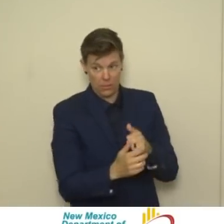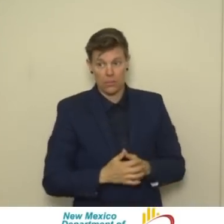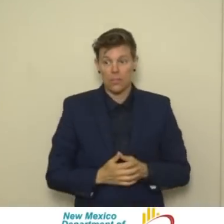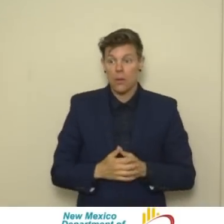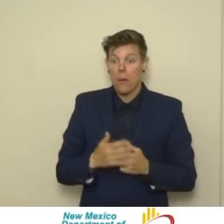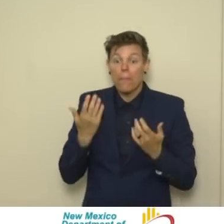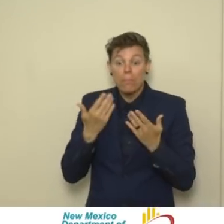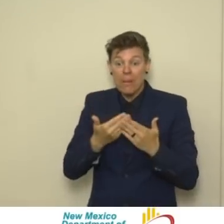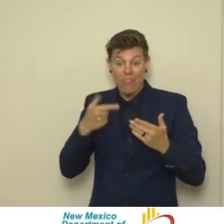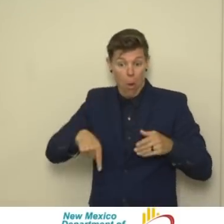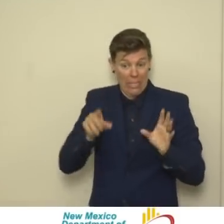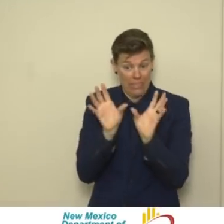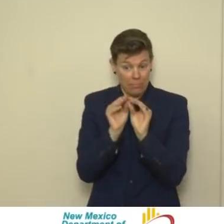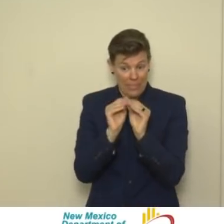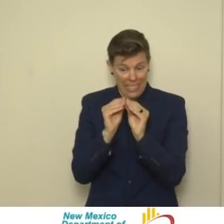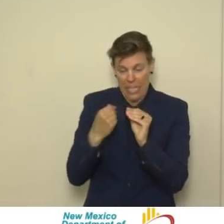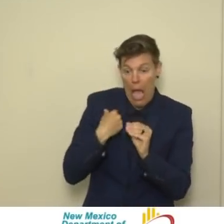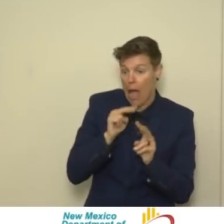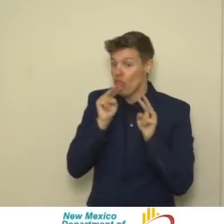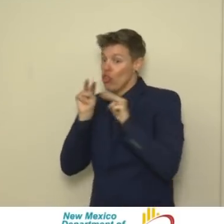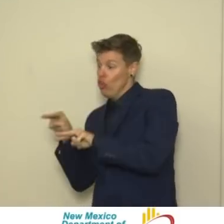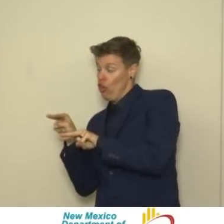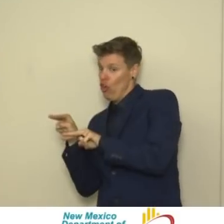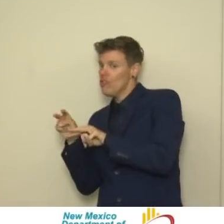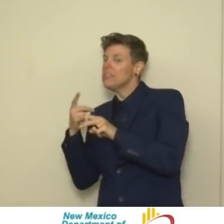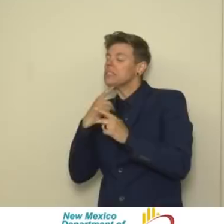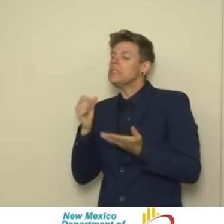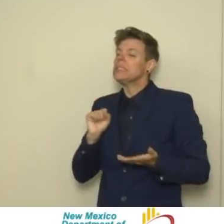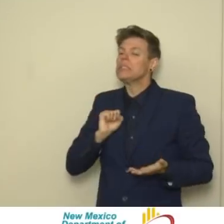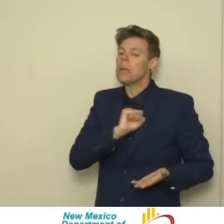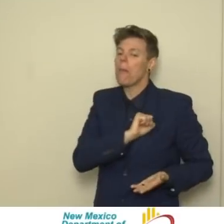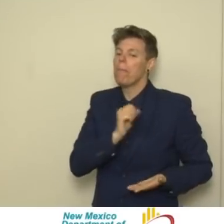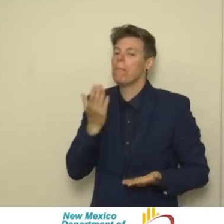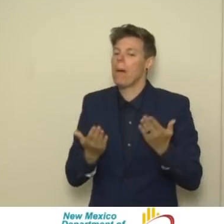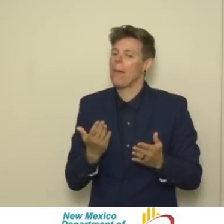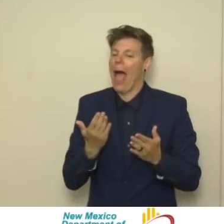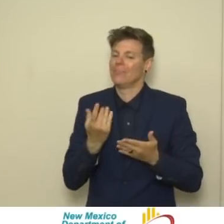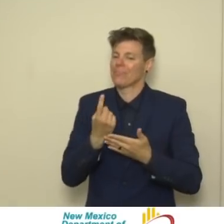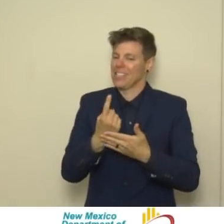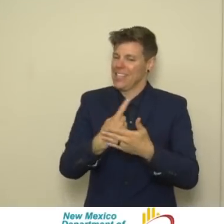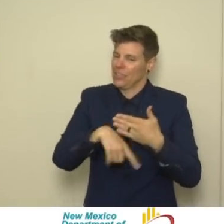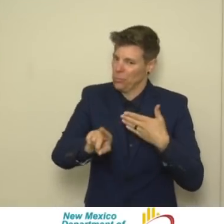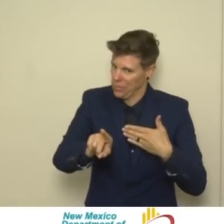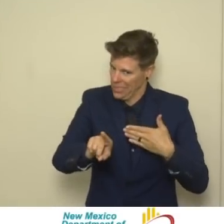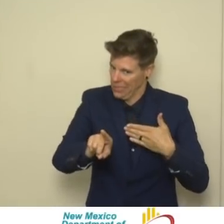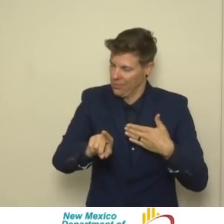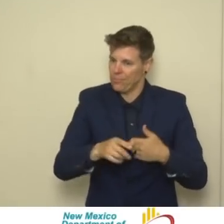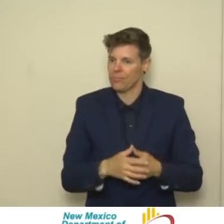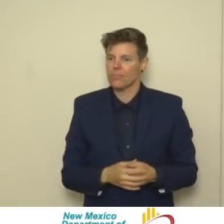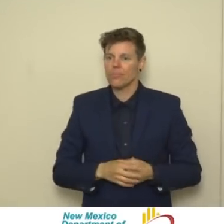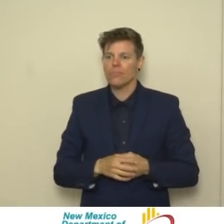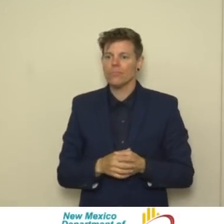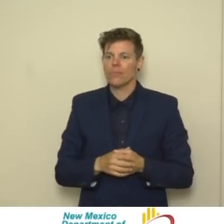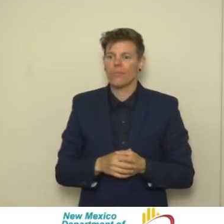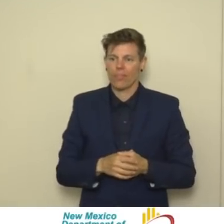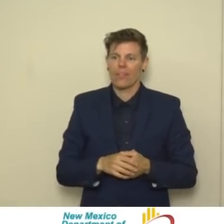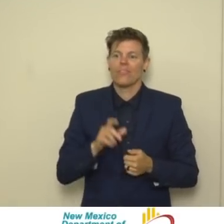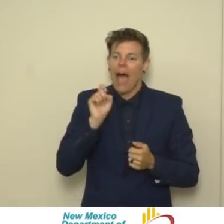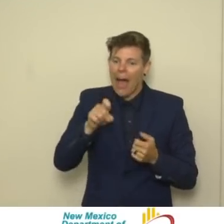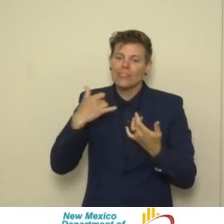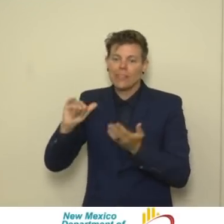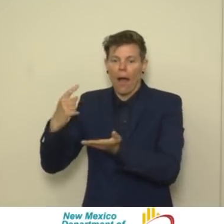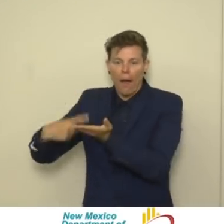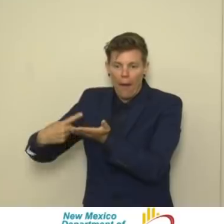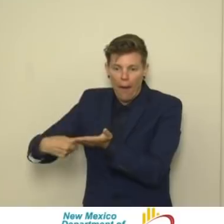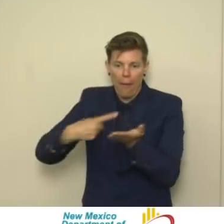on the Senate leadership that they were going to try to introduce something next week. Now, they've got to negotiate back and forth before they come up with something, and nothing has